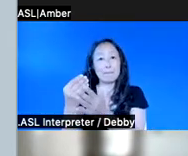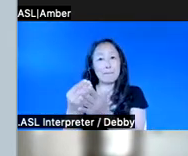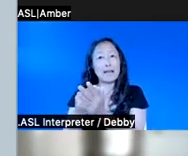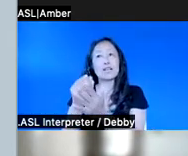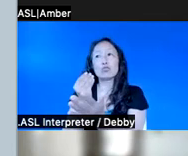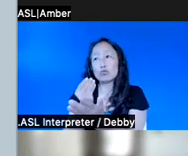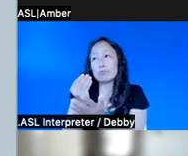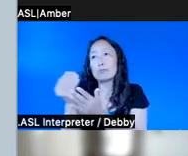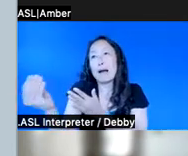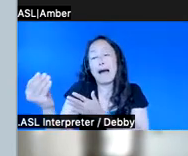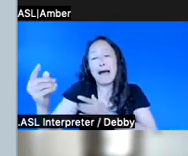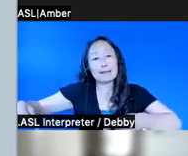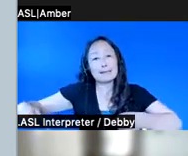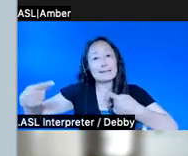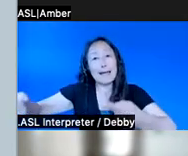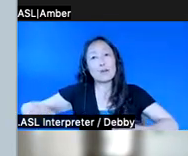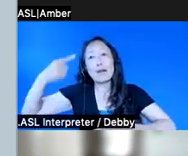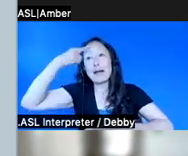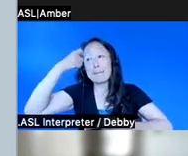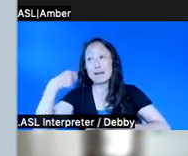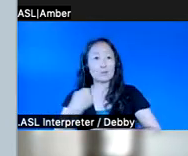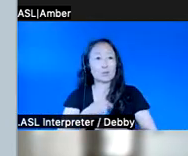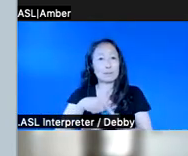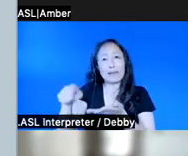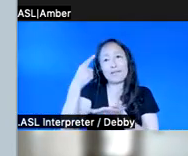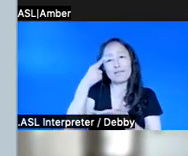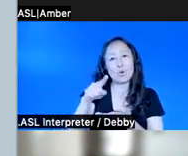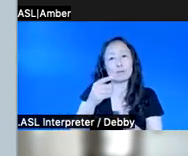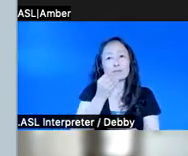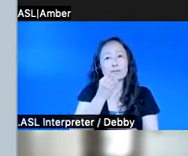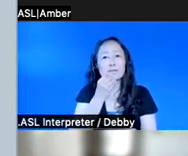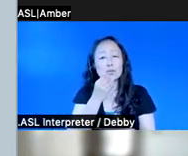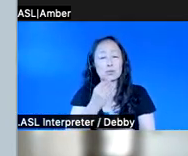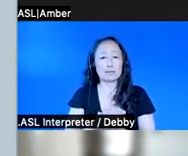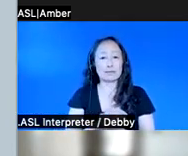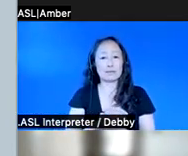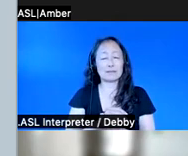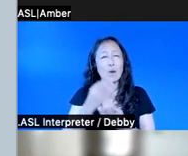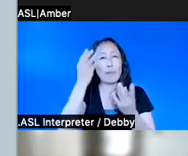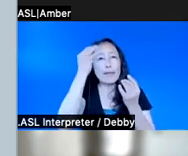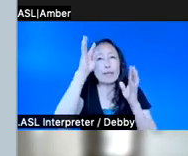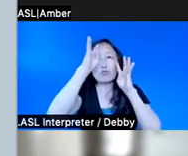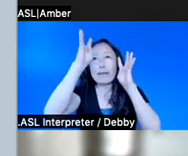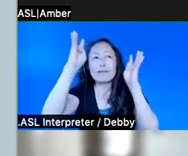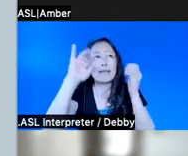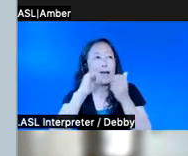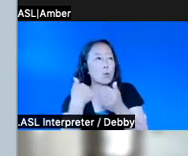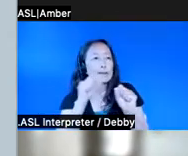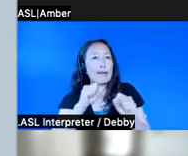what we can do within our own programs creatively that way, building relationships with other resources, other types